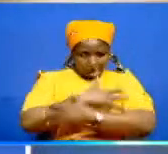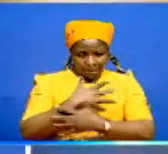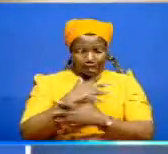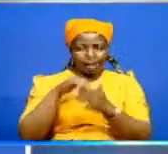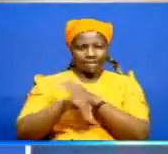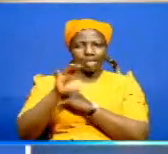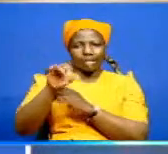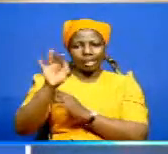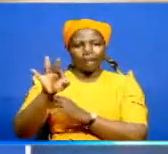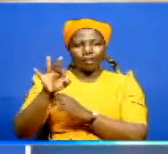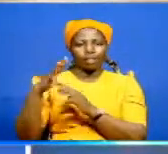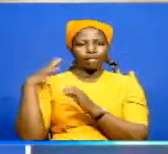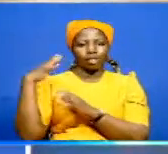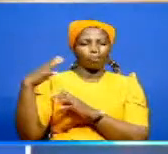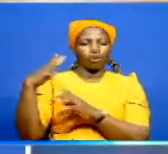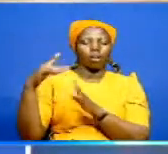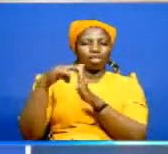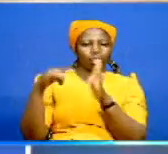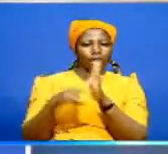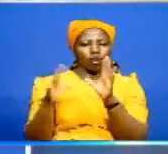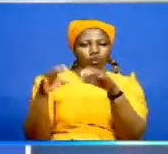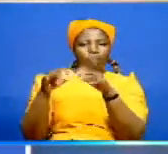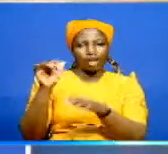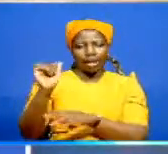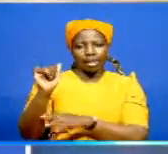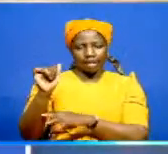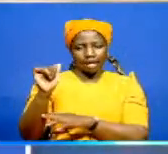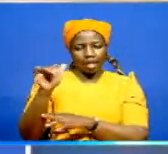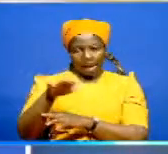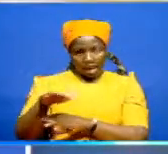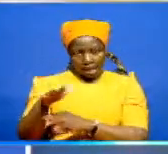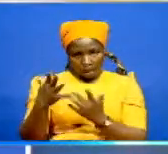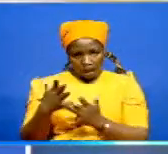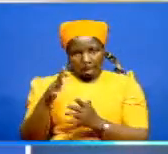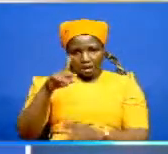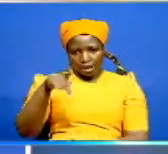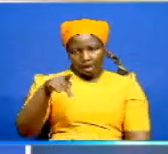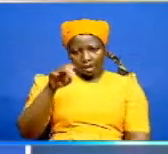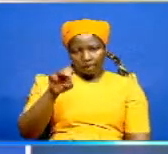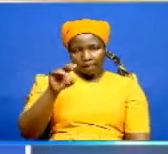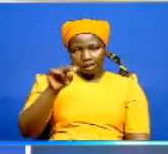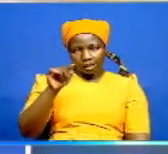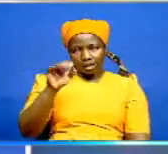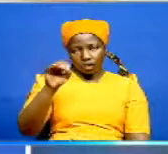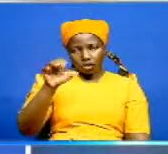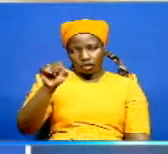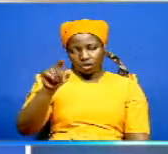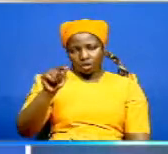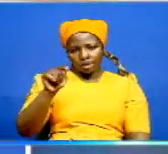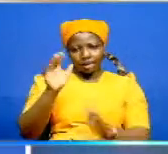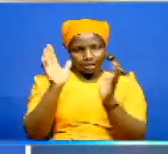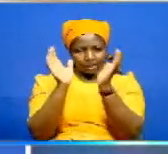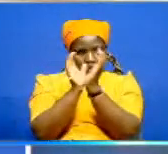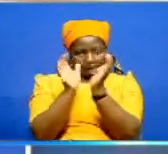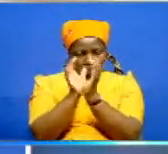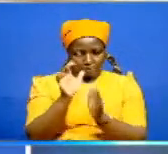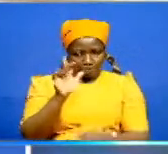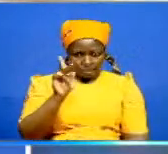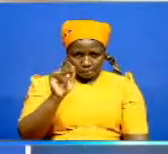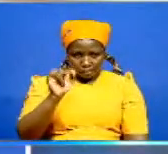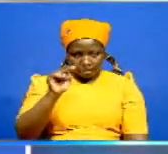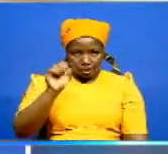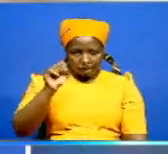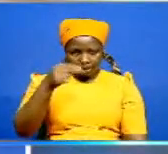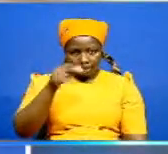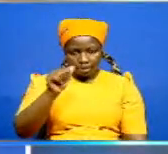League Group A match at the Martyrs of Pentecost Stadium in Kinshasa. The match will be